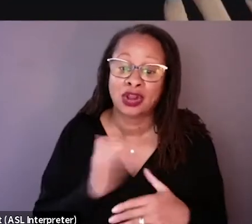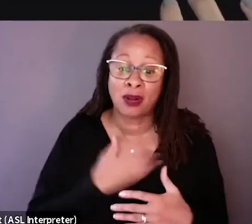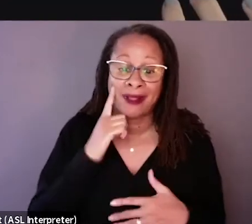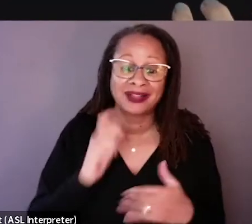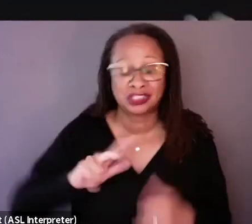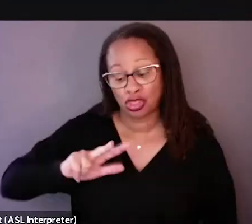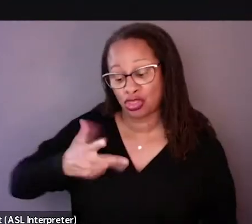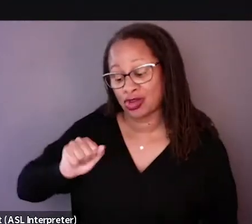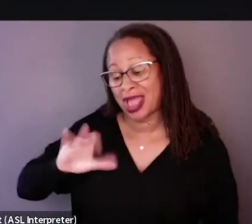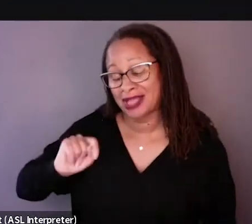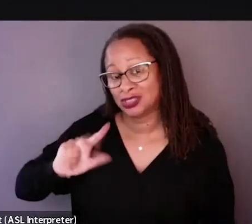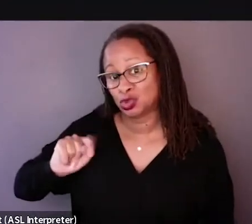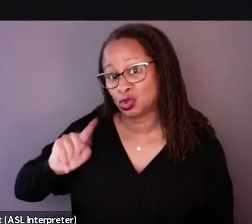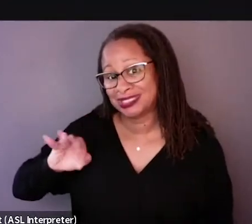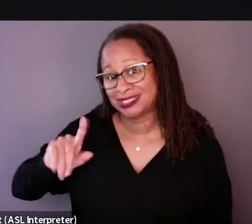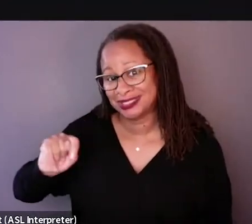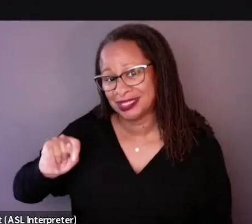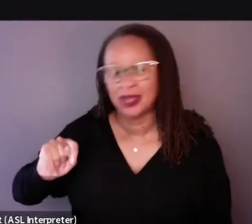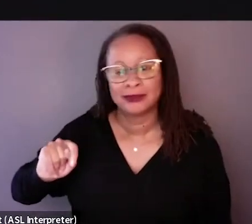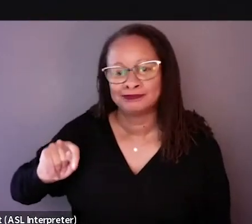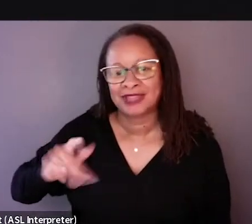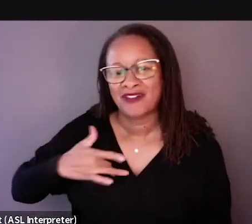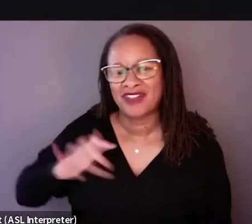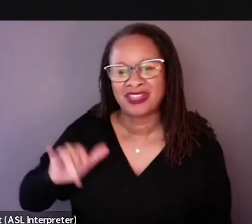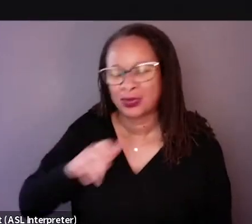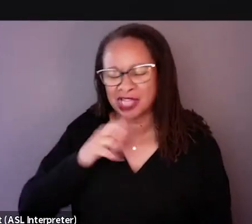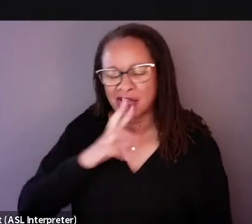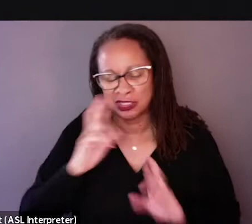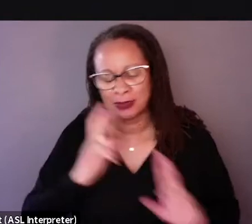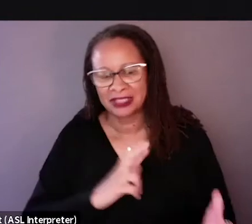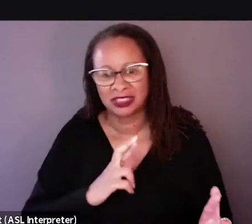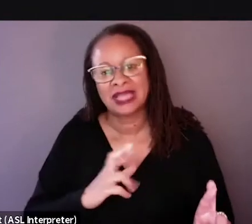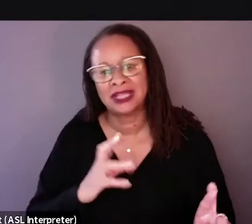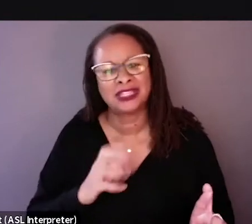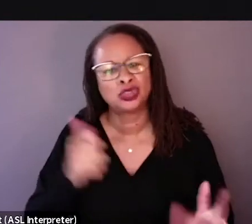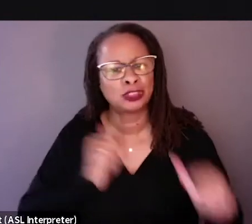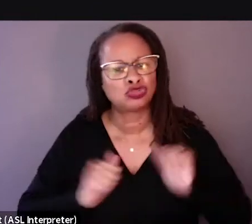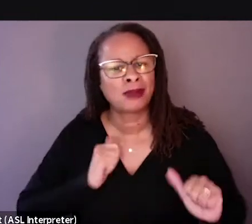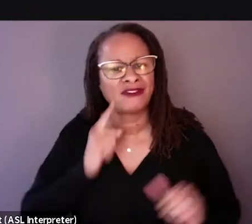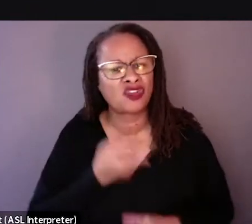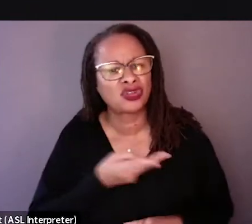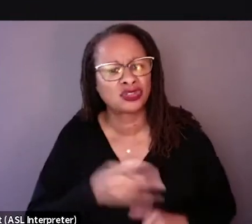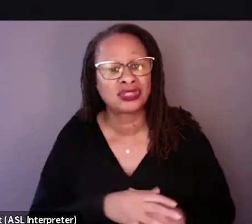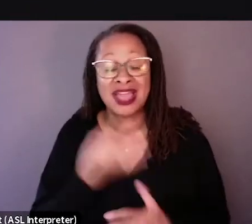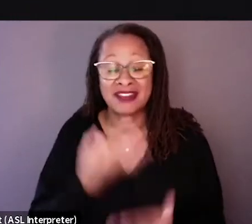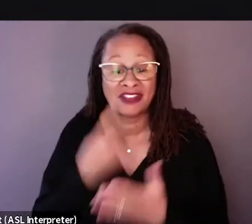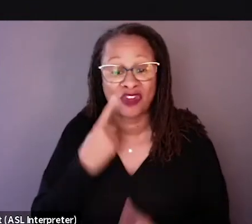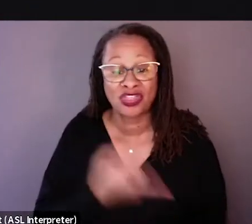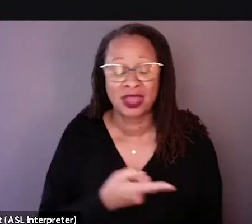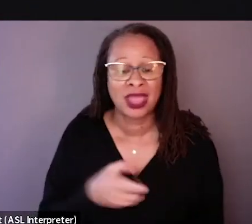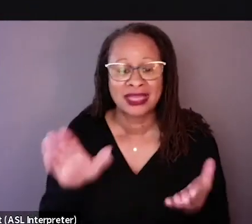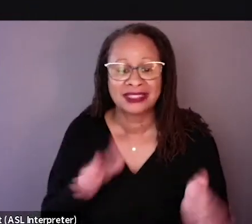act twist, it would have felt a bit disrespectful and perhaps over-dramatized. And the fact that for them, death was